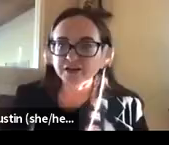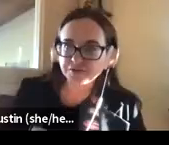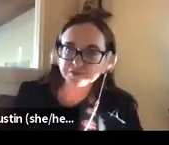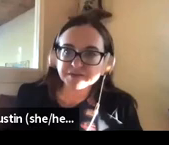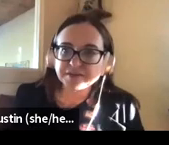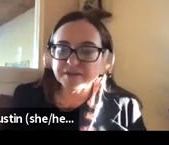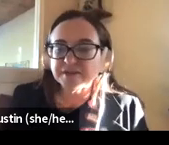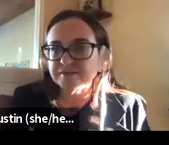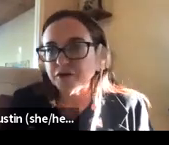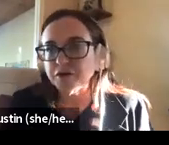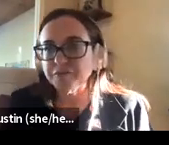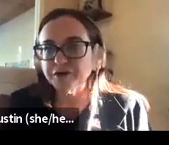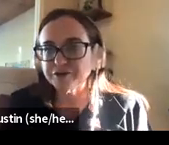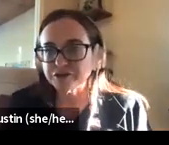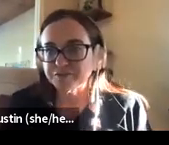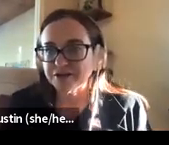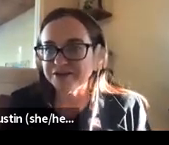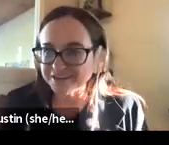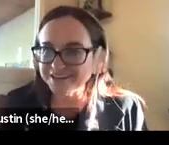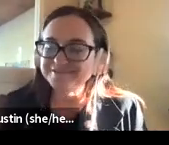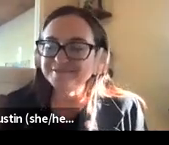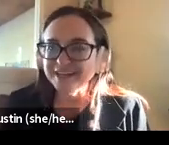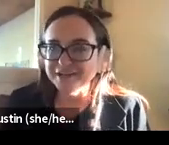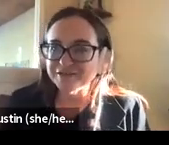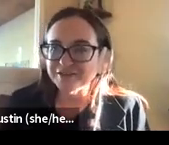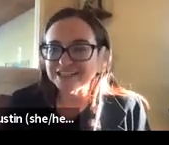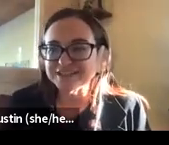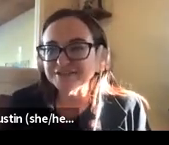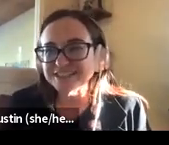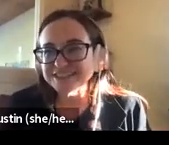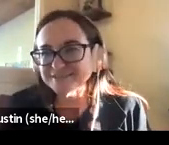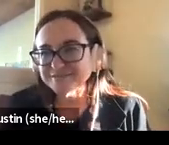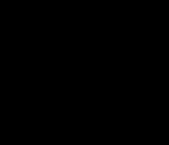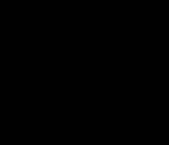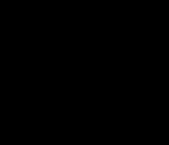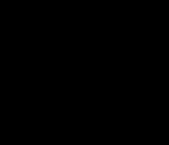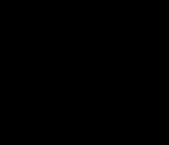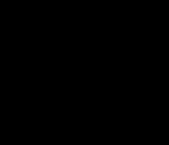Thank you. You're a first responder. Thank you for that service.